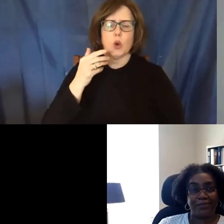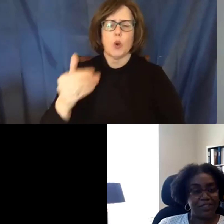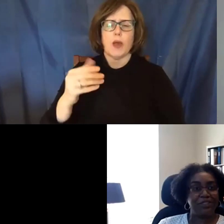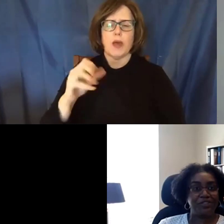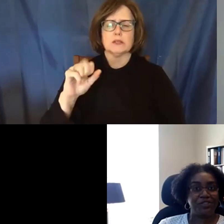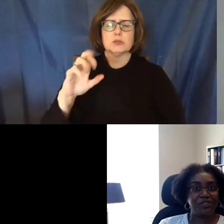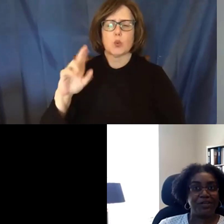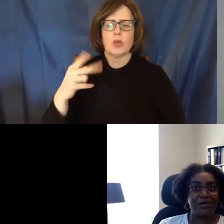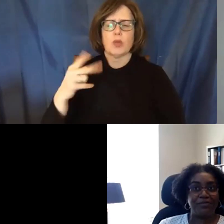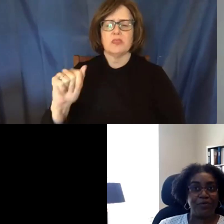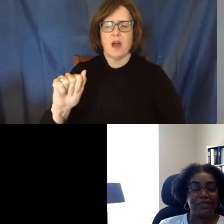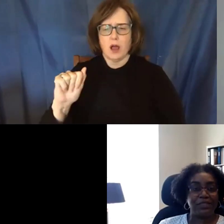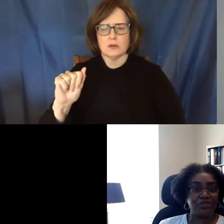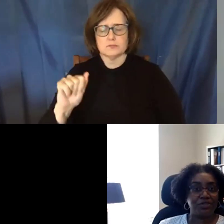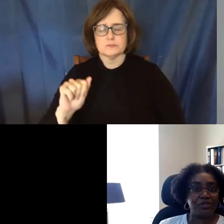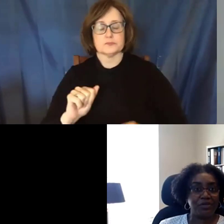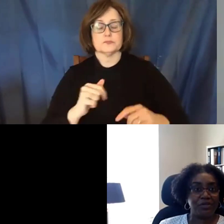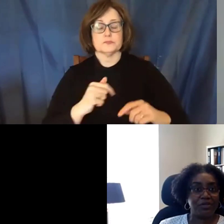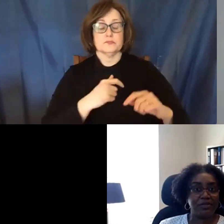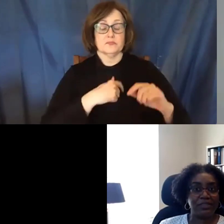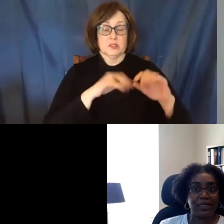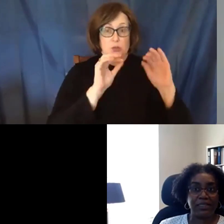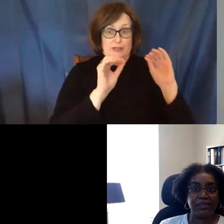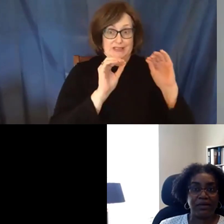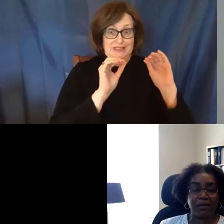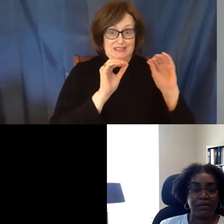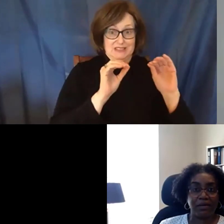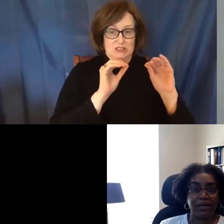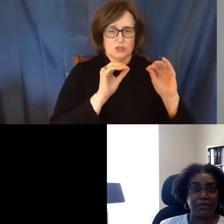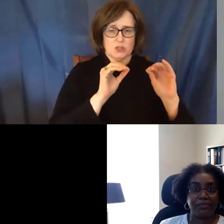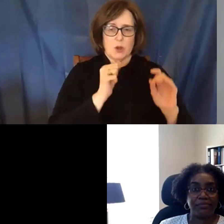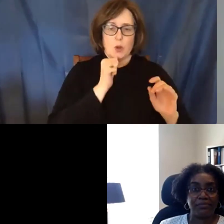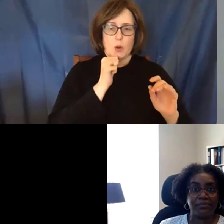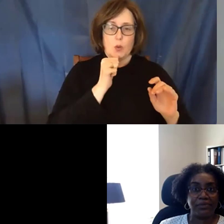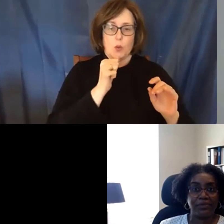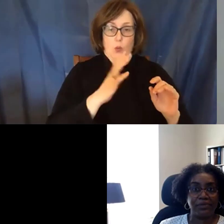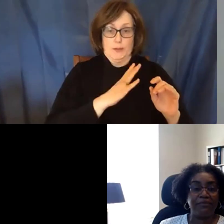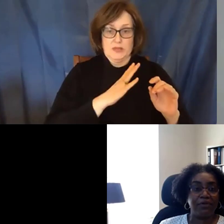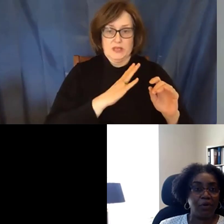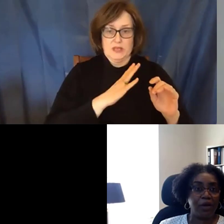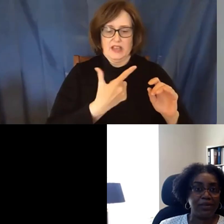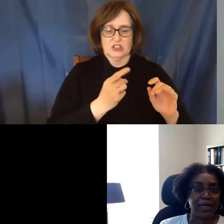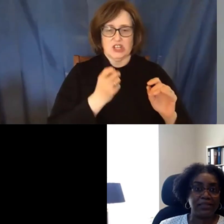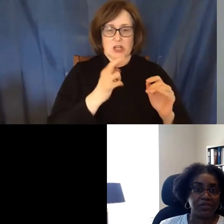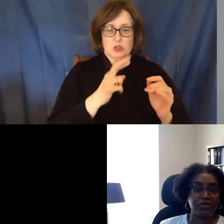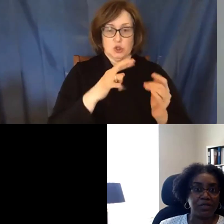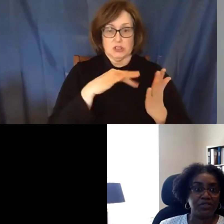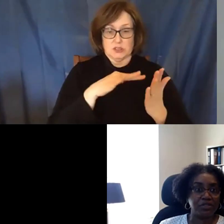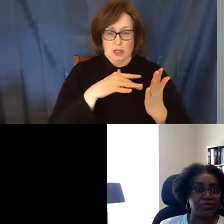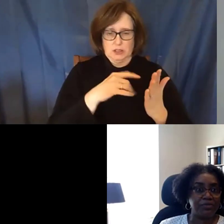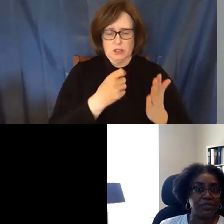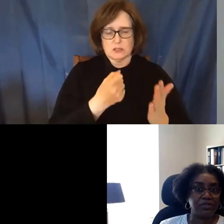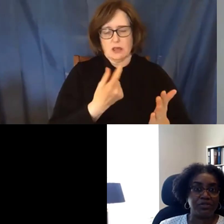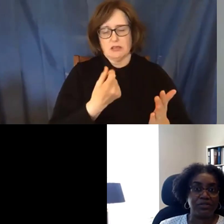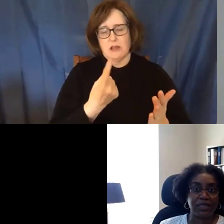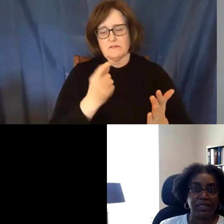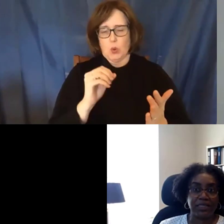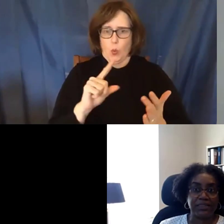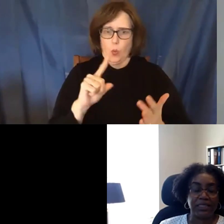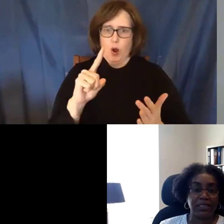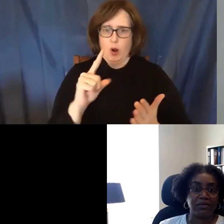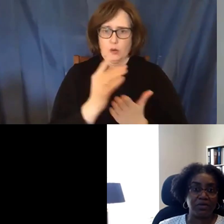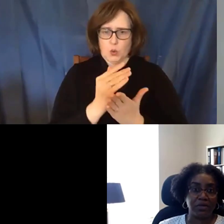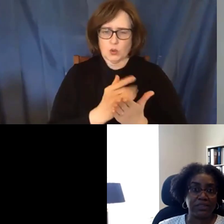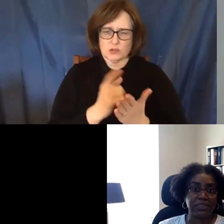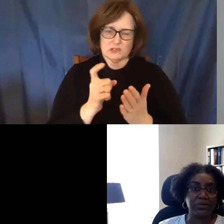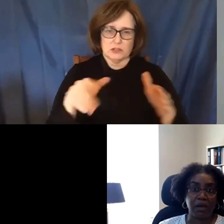I teach women's and gender studies, our 1101 class, Introduction to Women's and Gender Studies. And